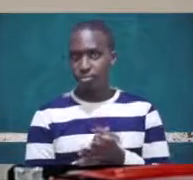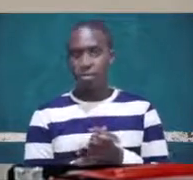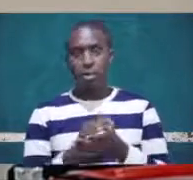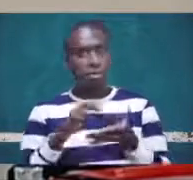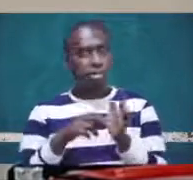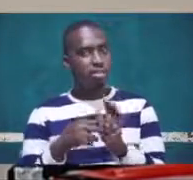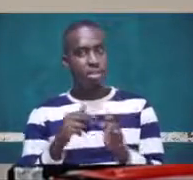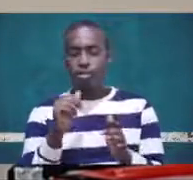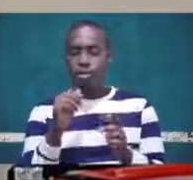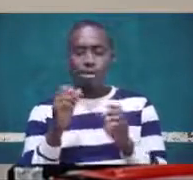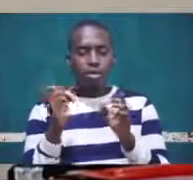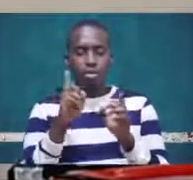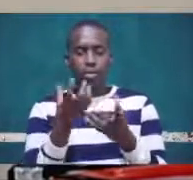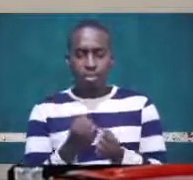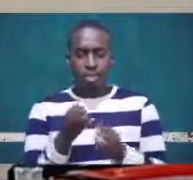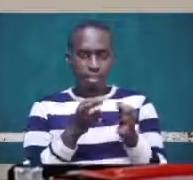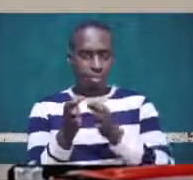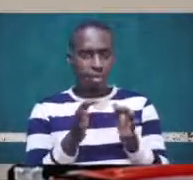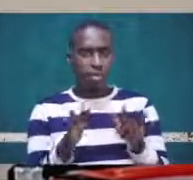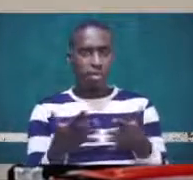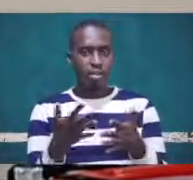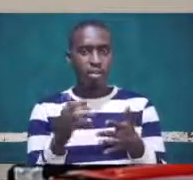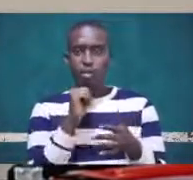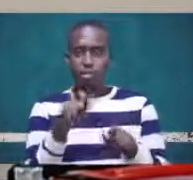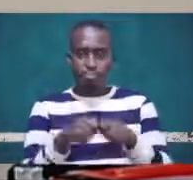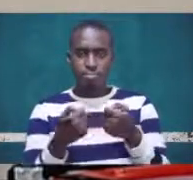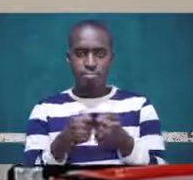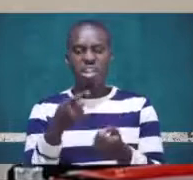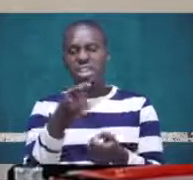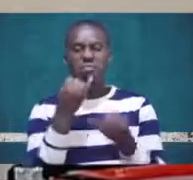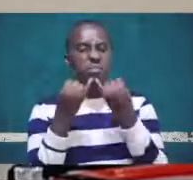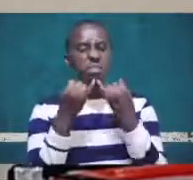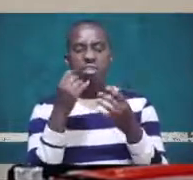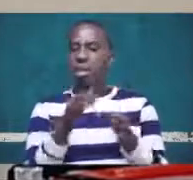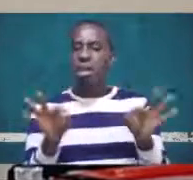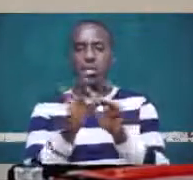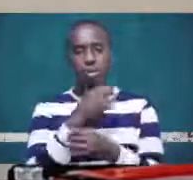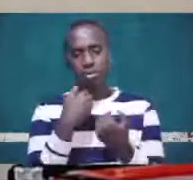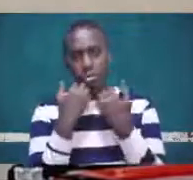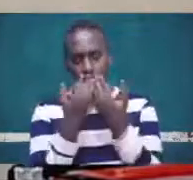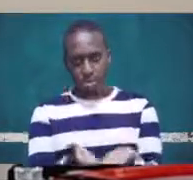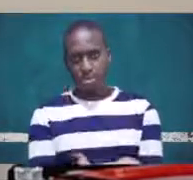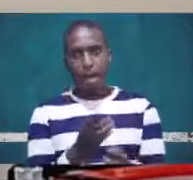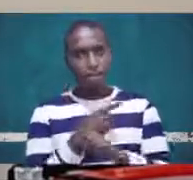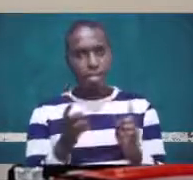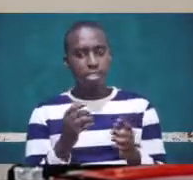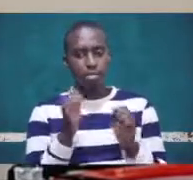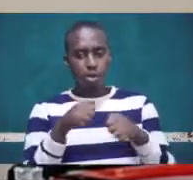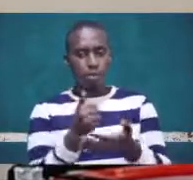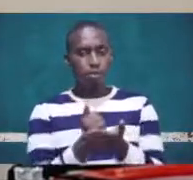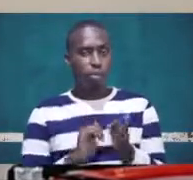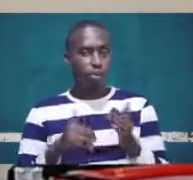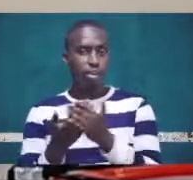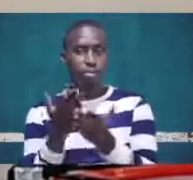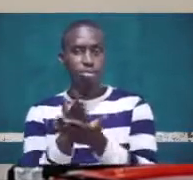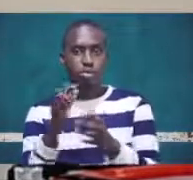that without any interpretation, without any breakdown, this information is useless. Which takes us to what exactly